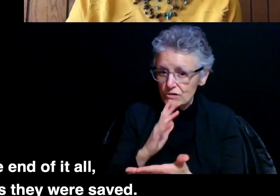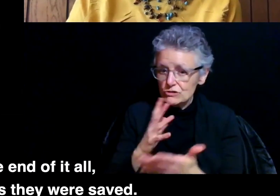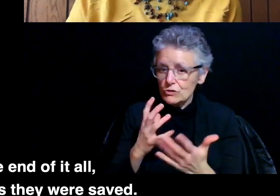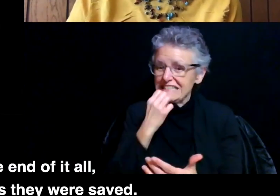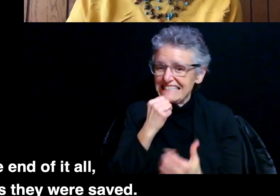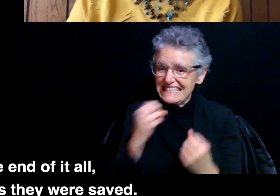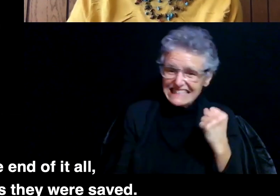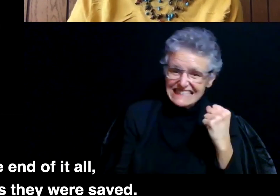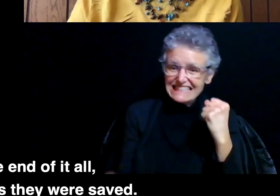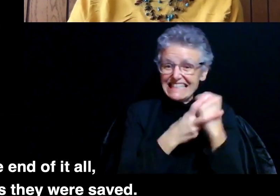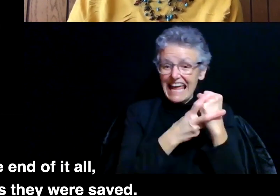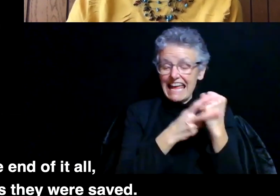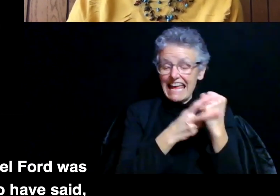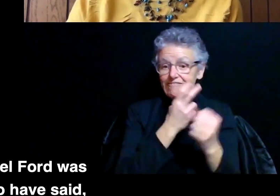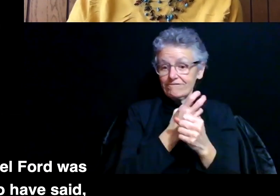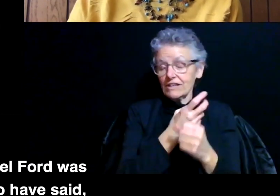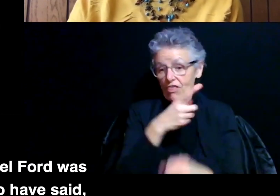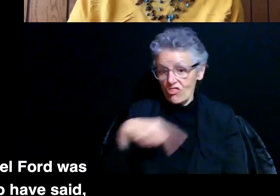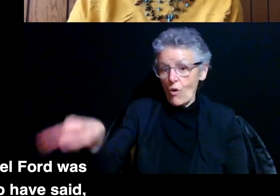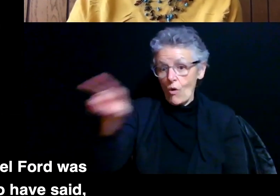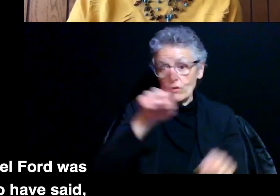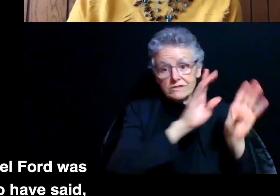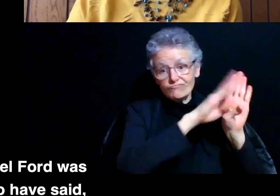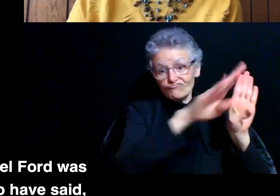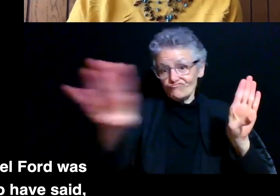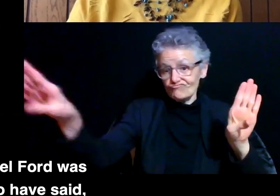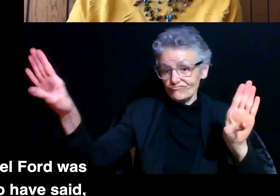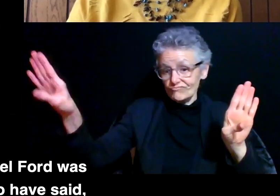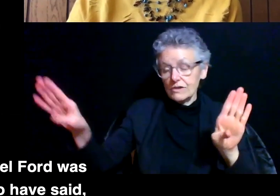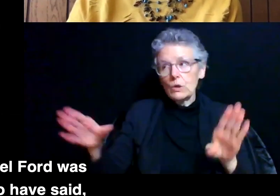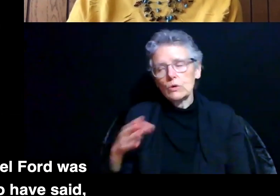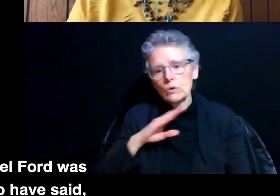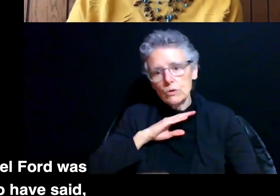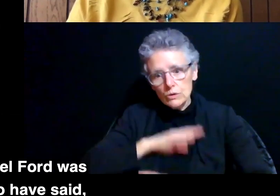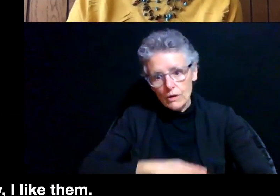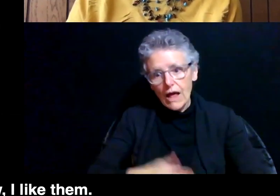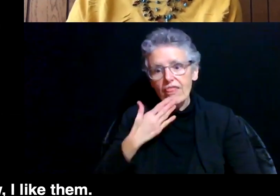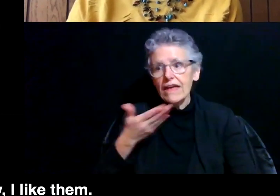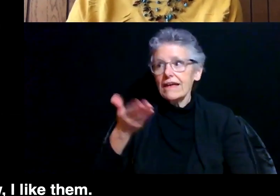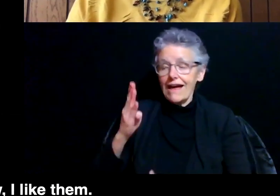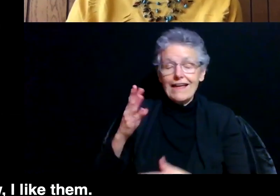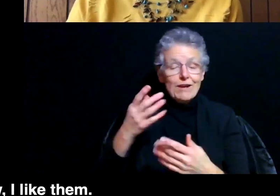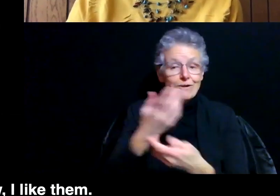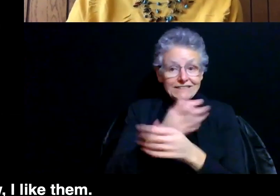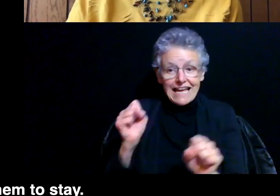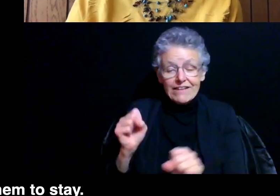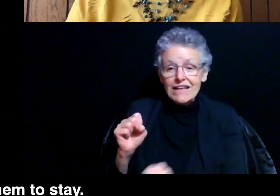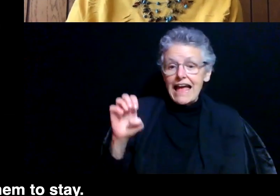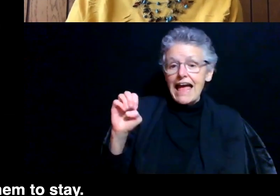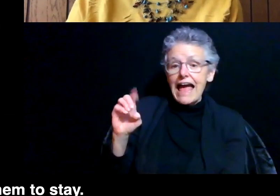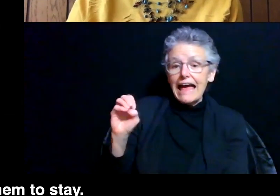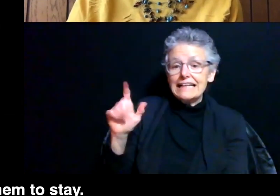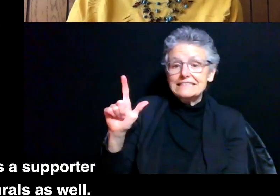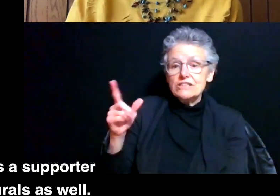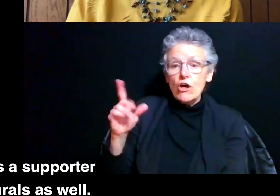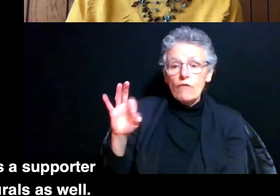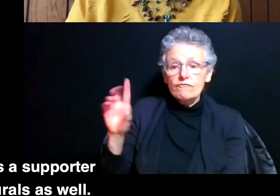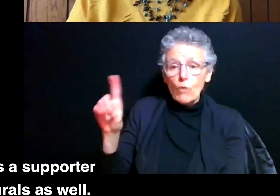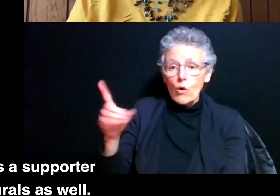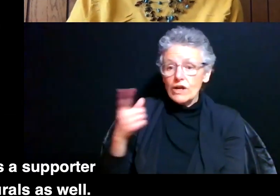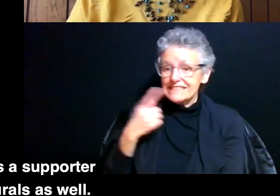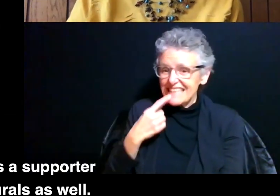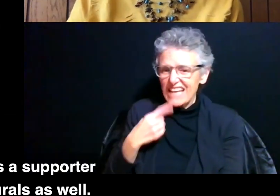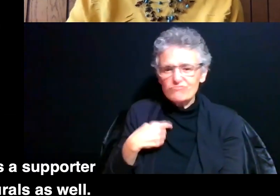all, thank goodness they were saved. And Edsel Ford was known to have said, I like them. I want them to stay. So he